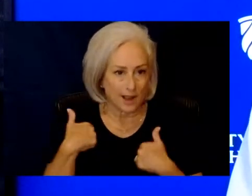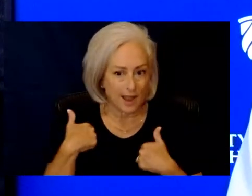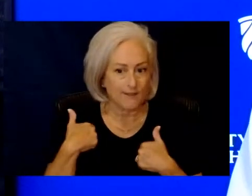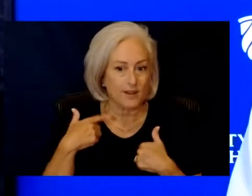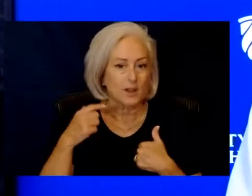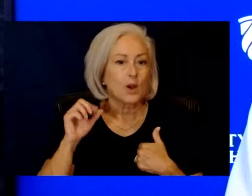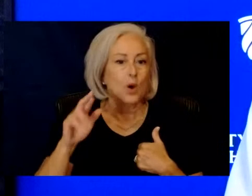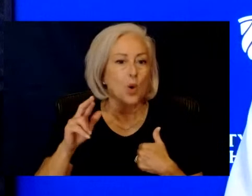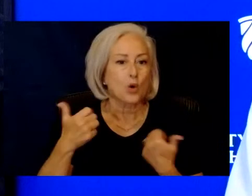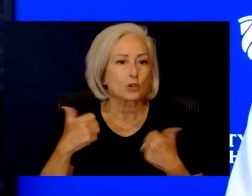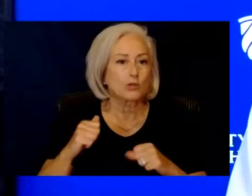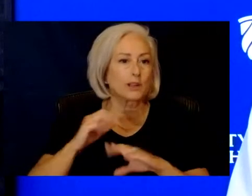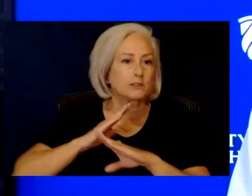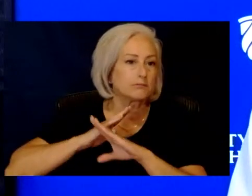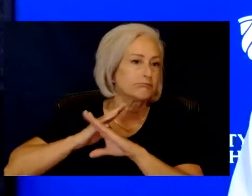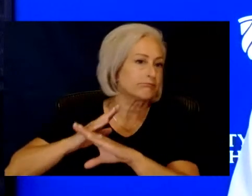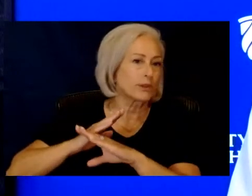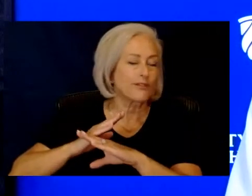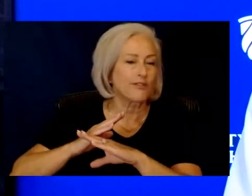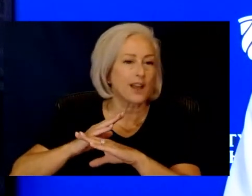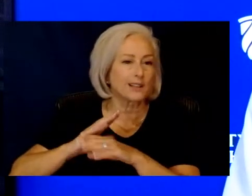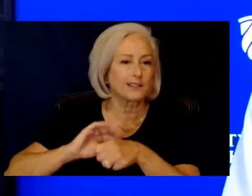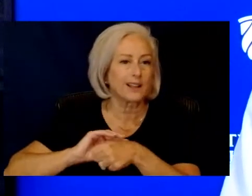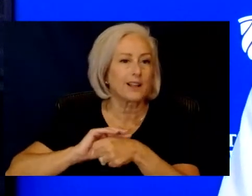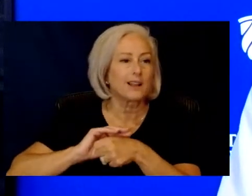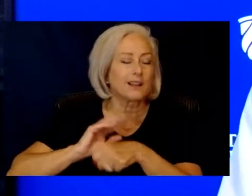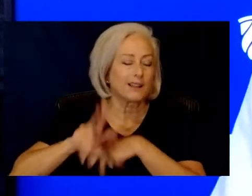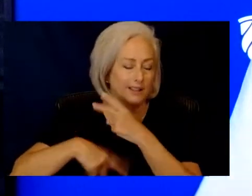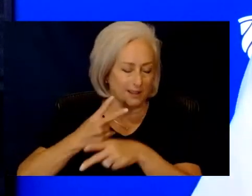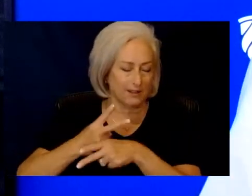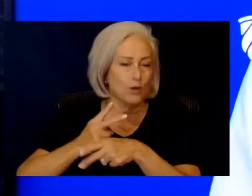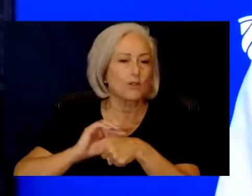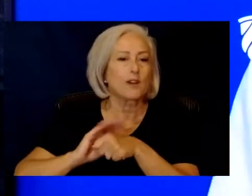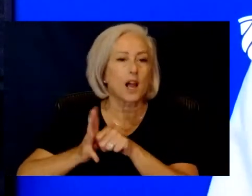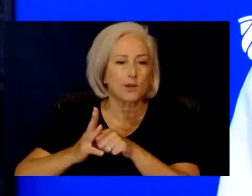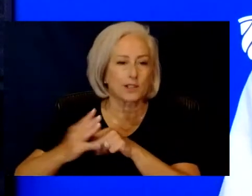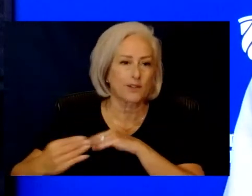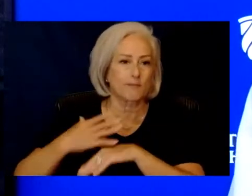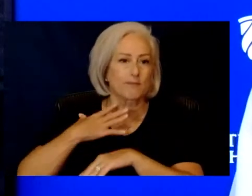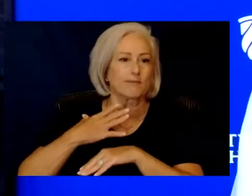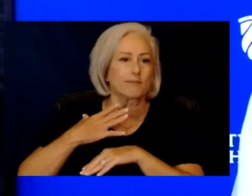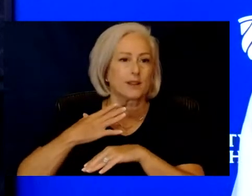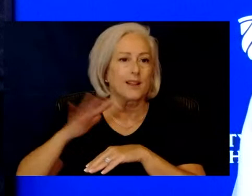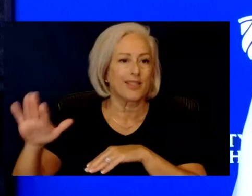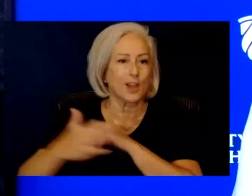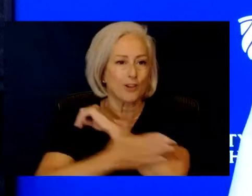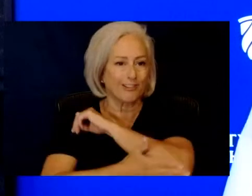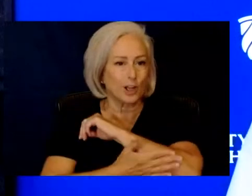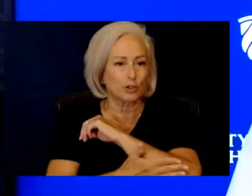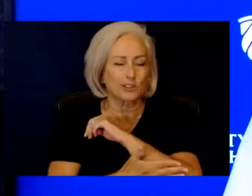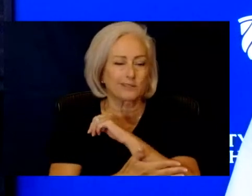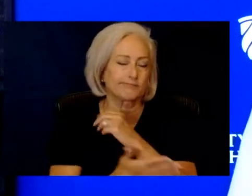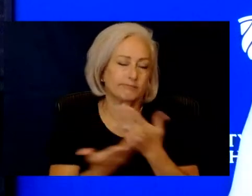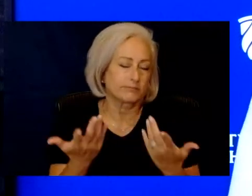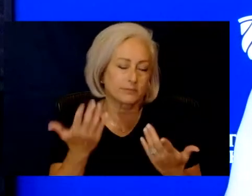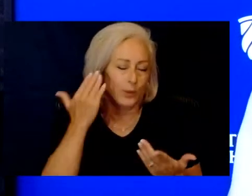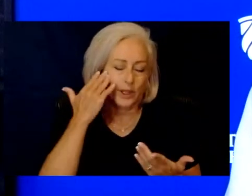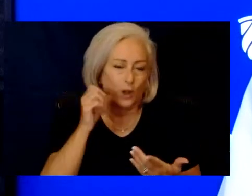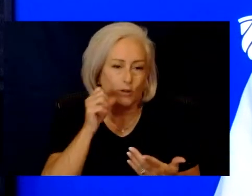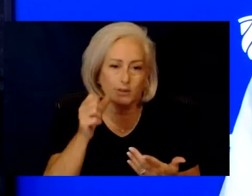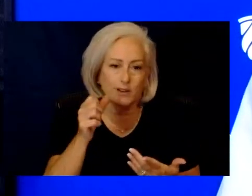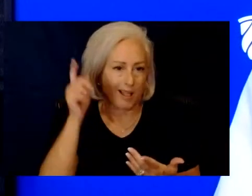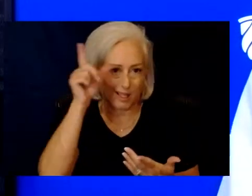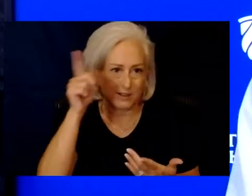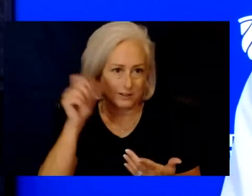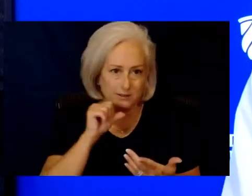not sustainable method to use. But overall, we know that you continue to have immunity, you continue to have better protection. Hopefully